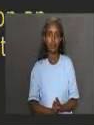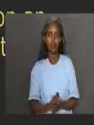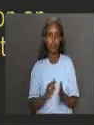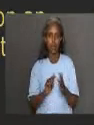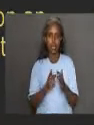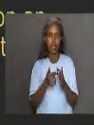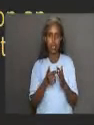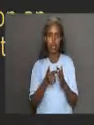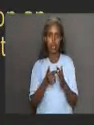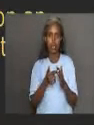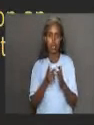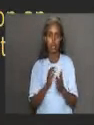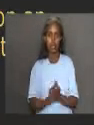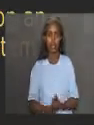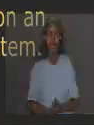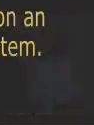Begin.